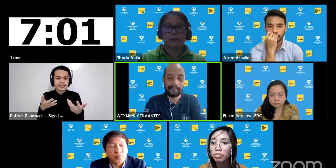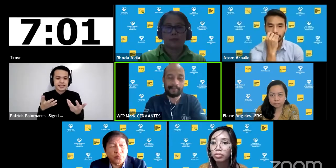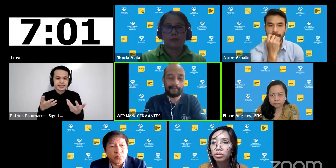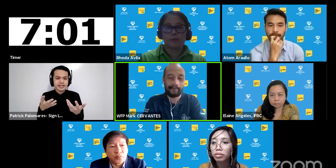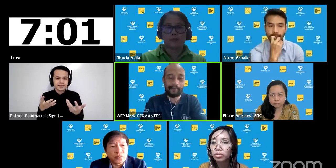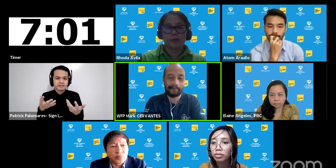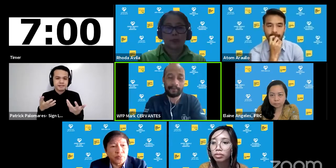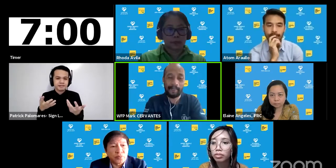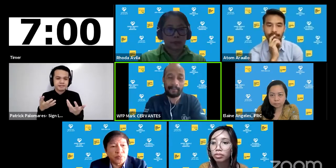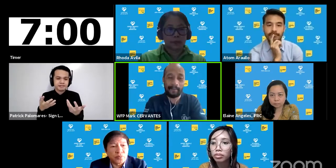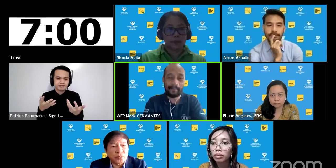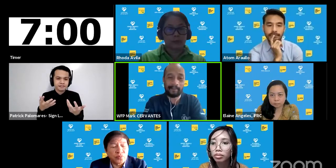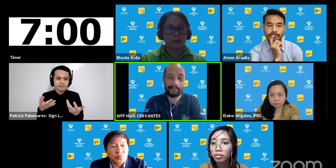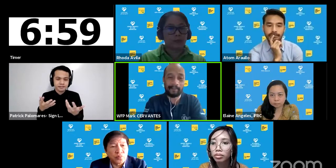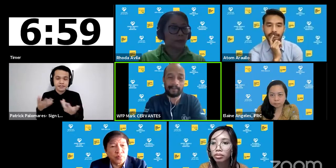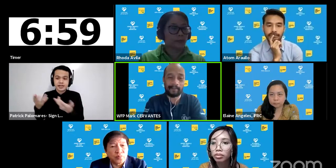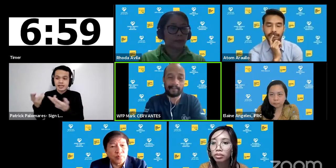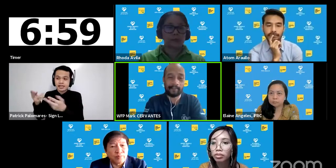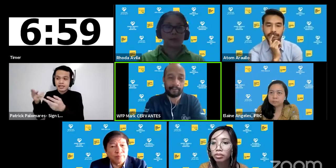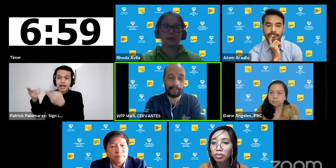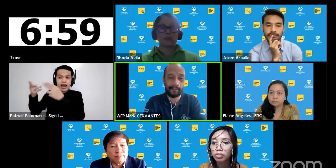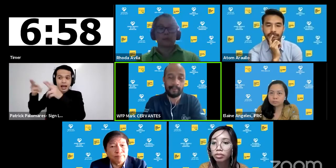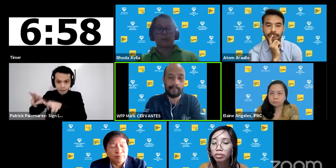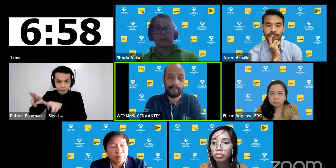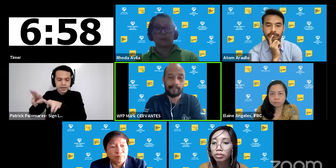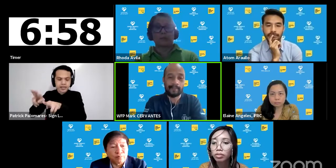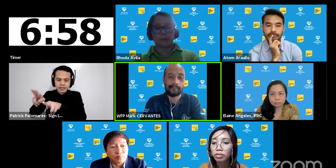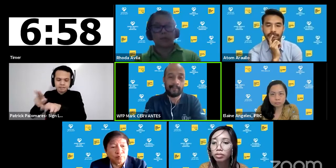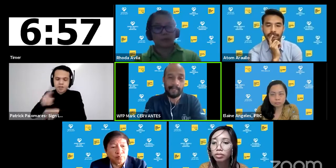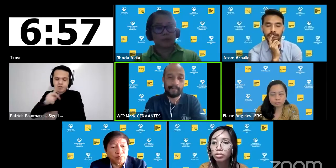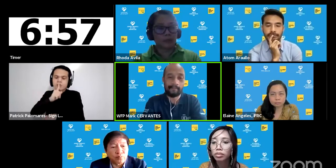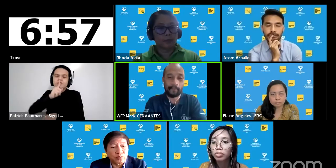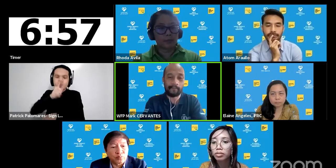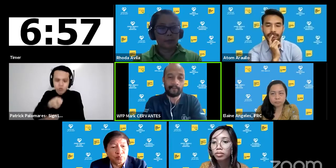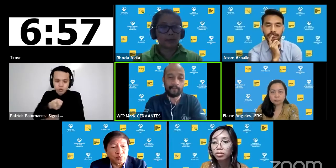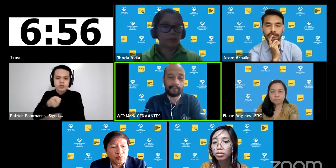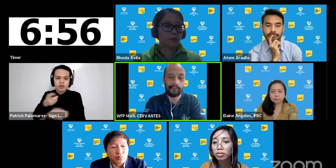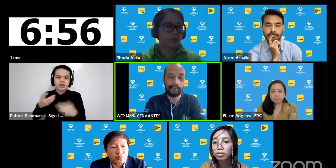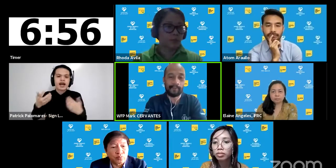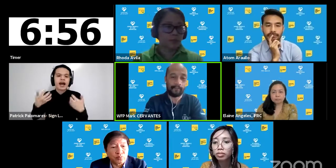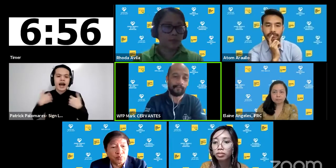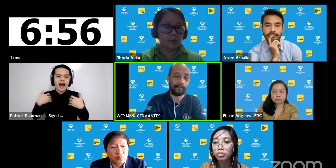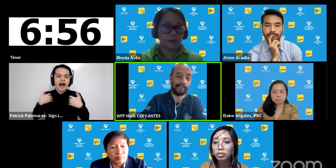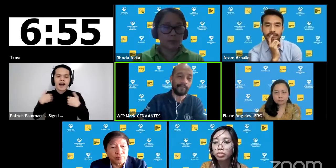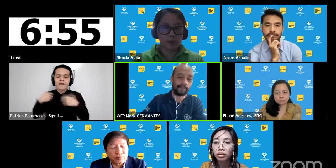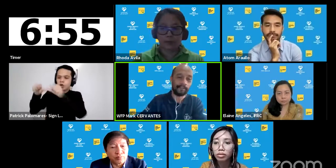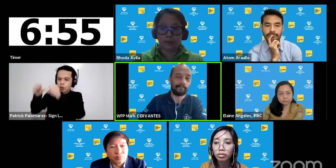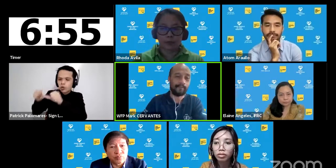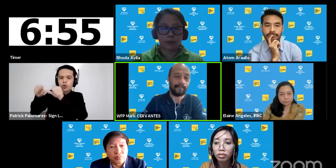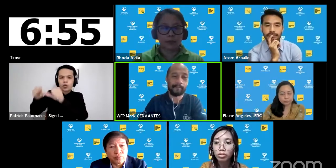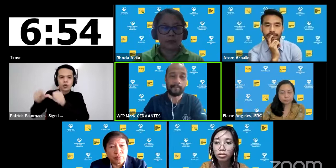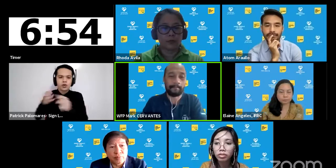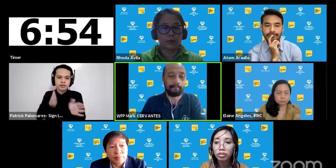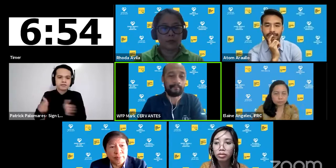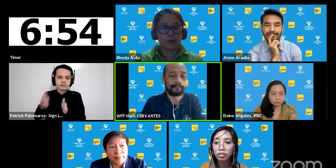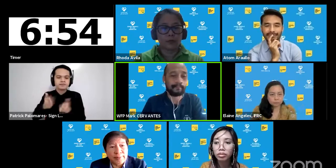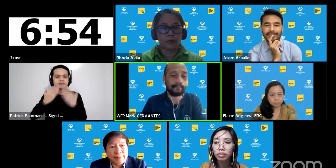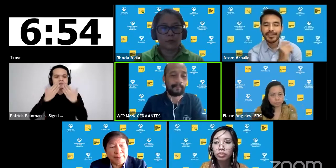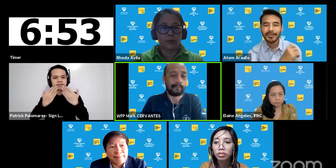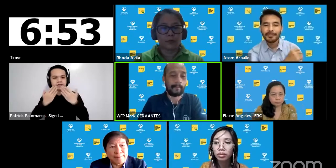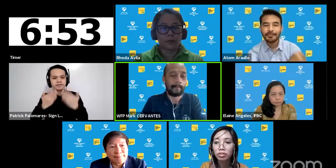is going to happen, rest assured that we have what we call continuity of operations. Thank you.